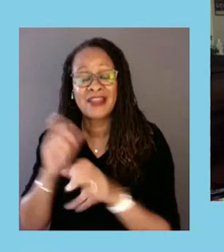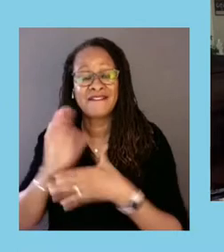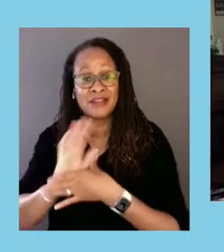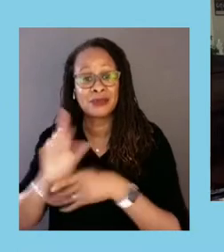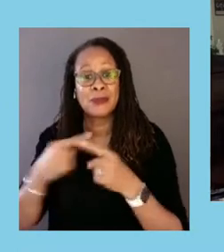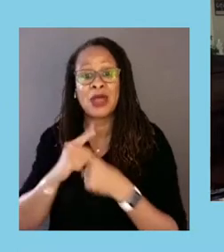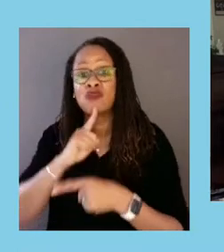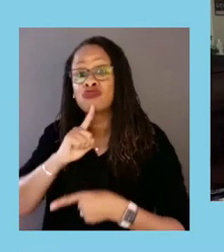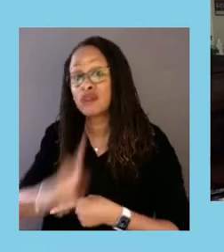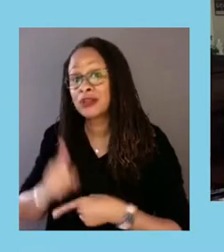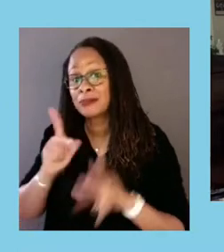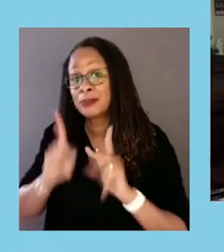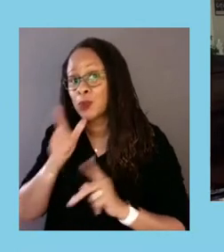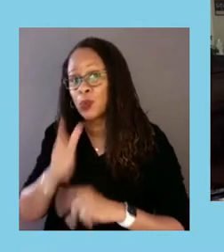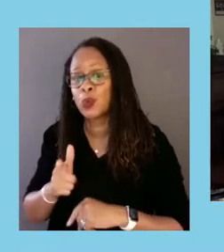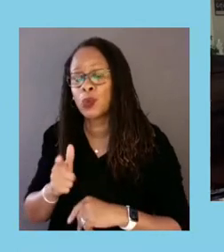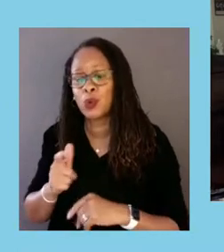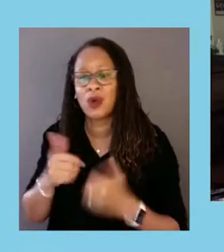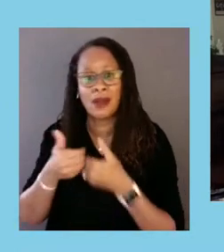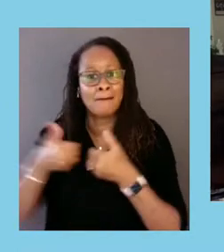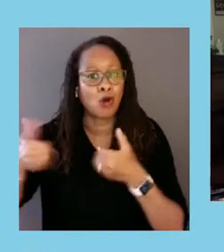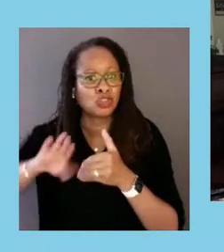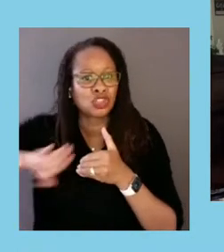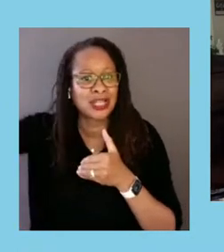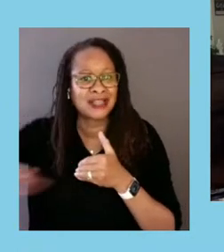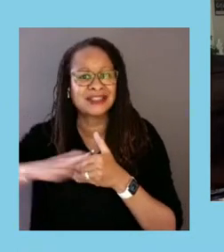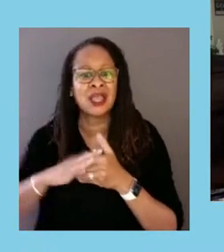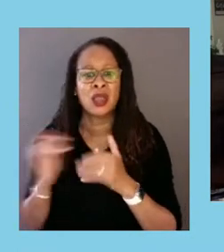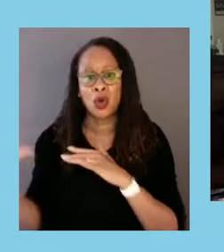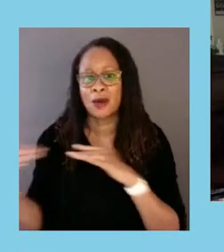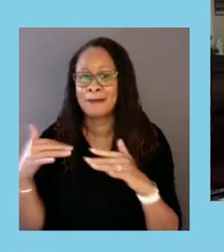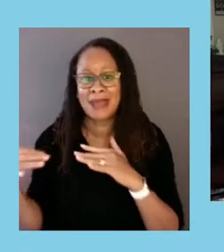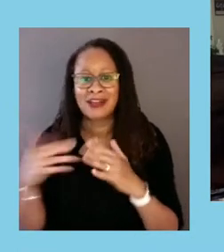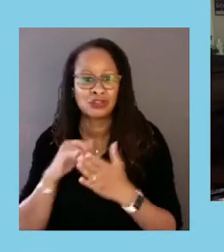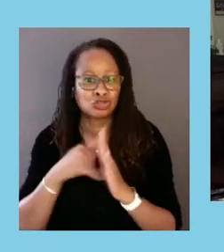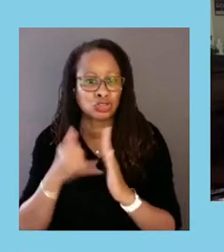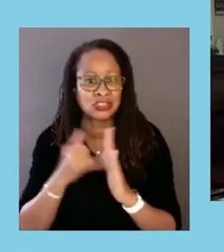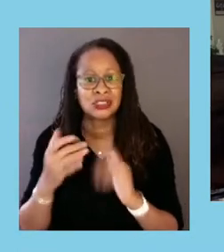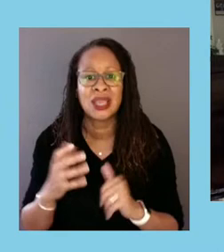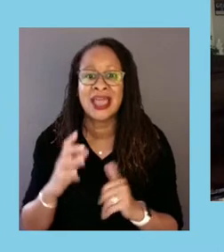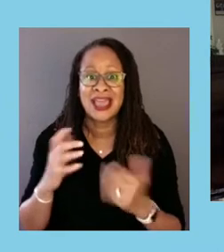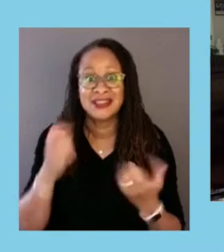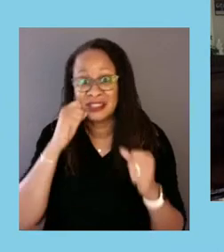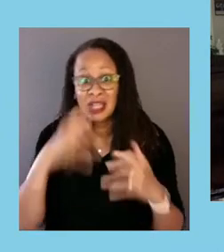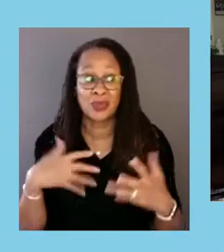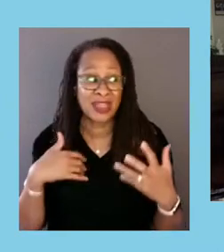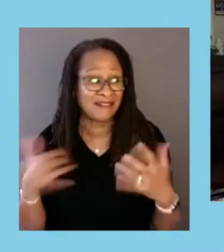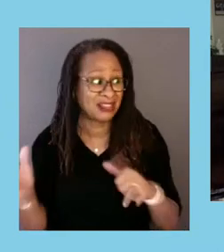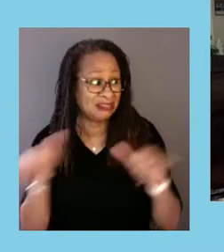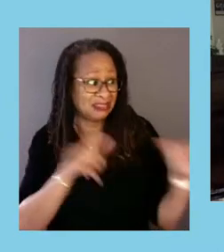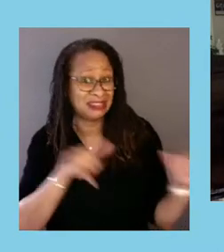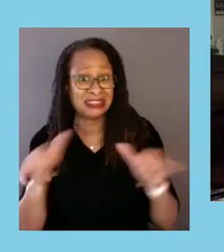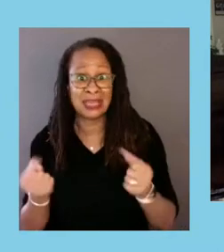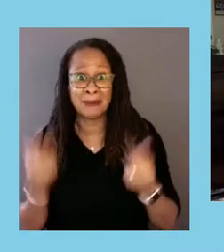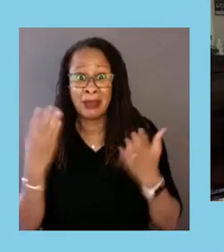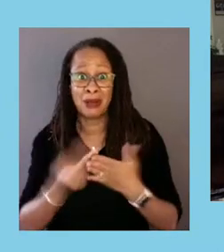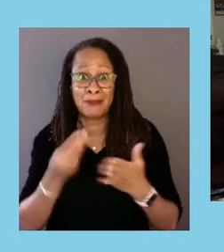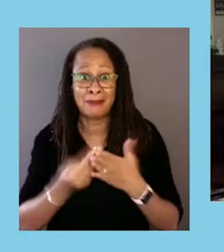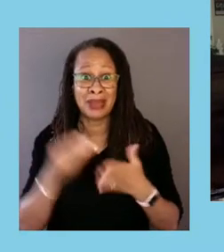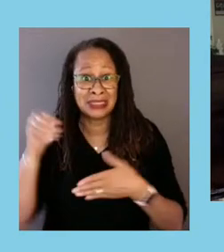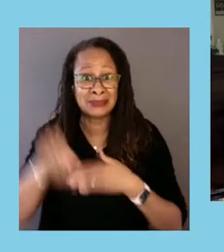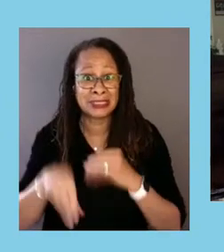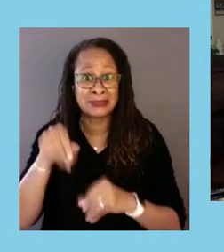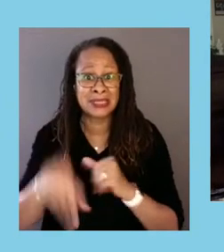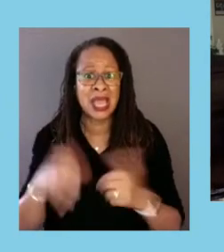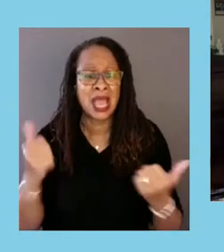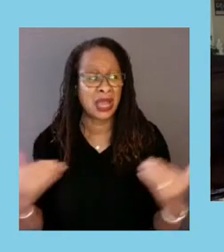know, marginalized or embattled journalists and all this, and suddenly we're spending so much money on a campaign. How do we reconcile that?